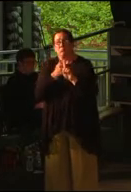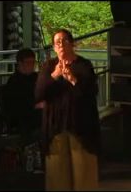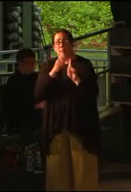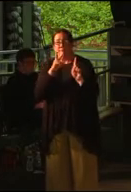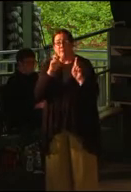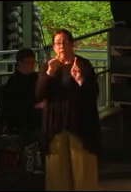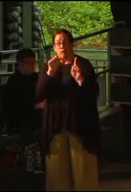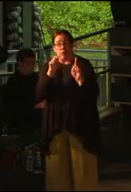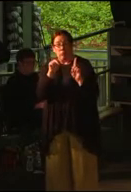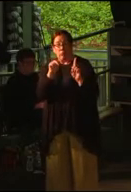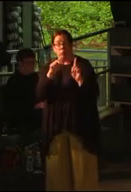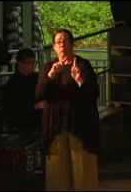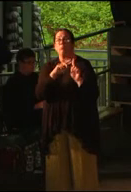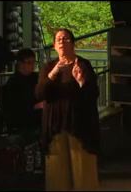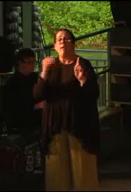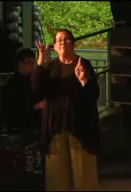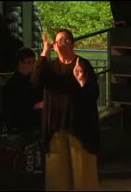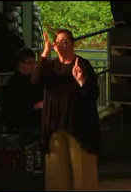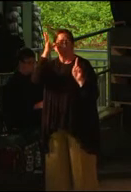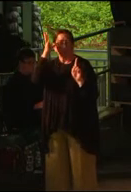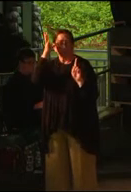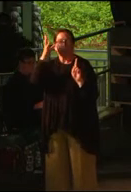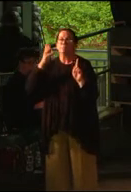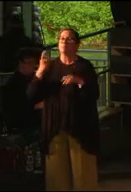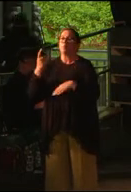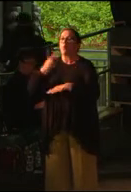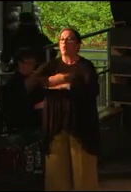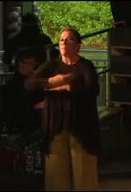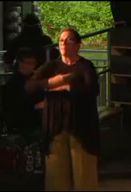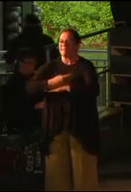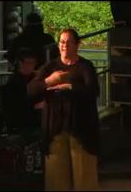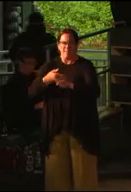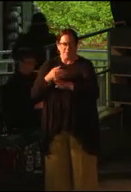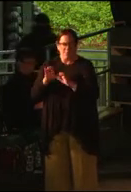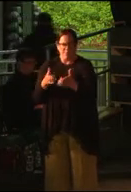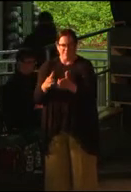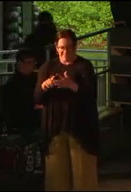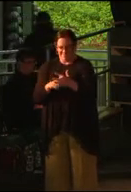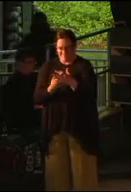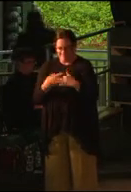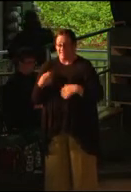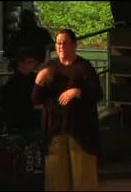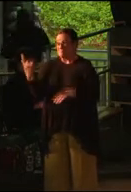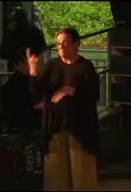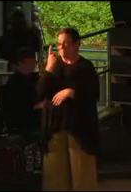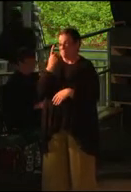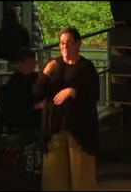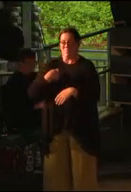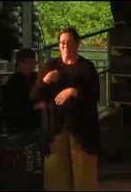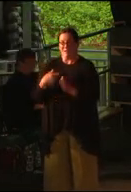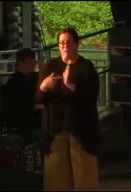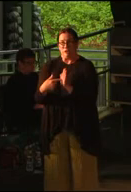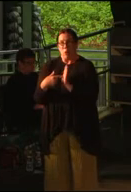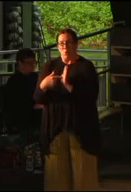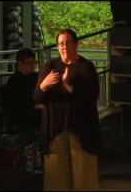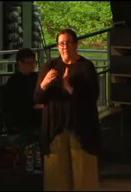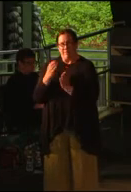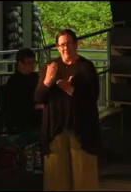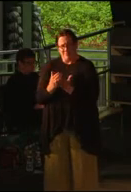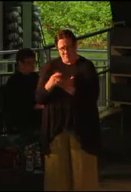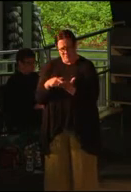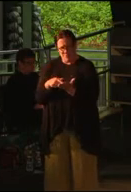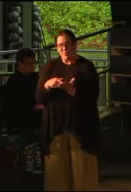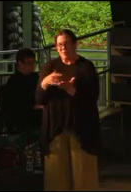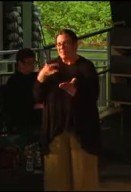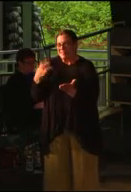father. One day before class, he came up to me with excitement, his phone in his hand, and